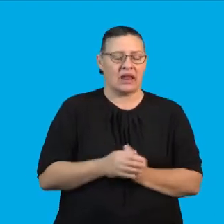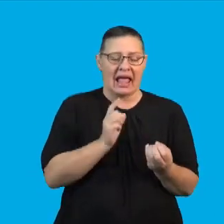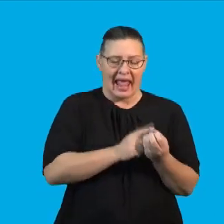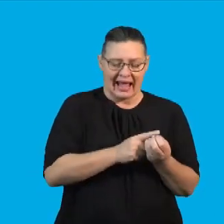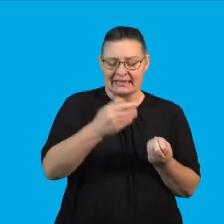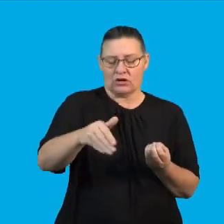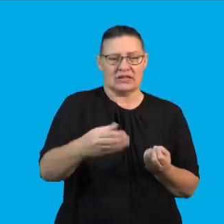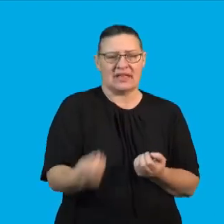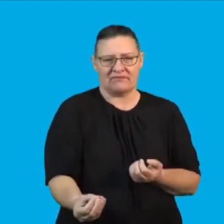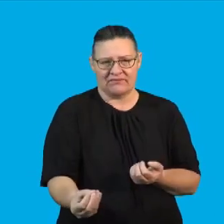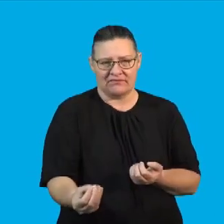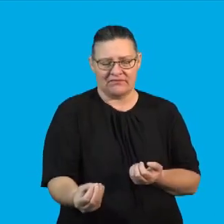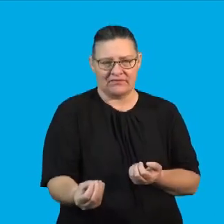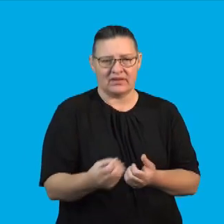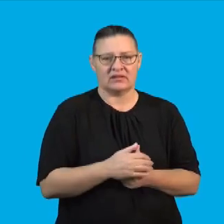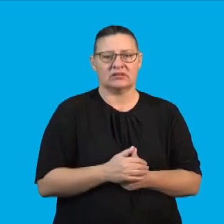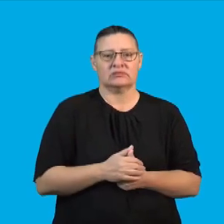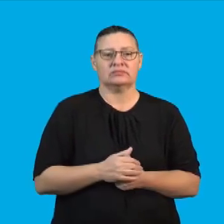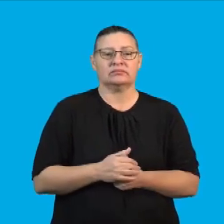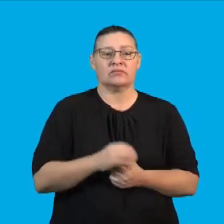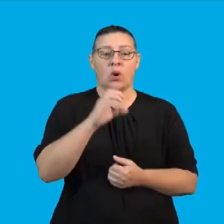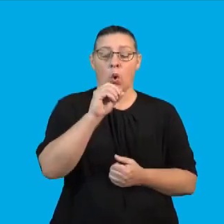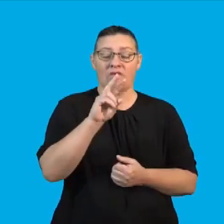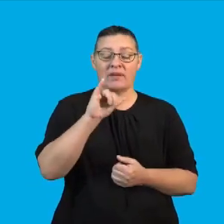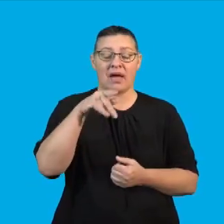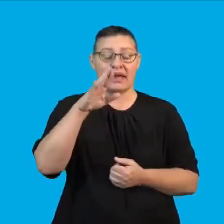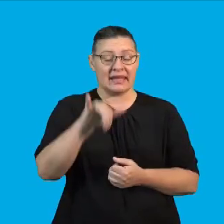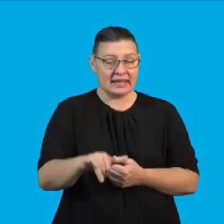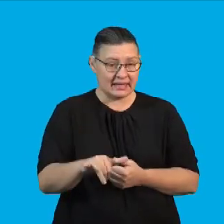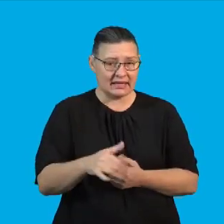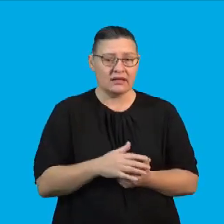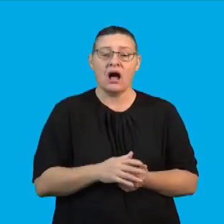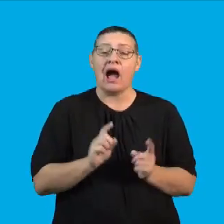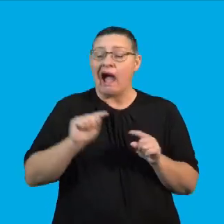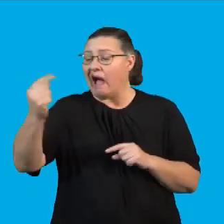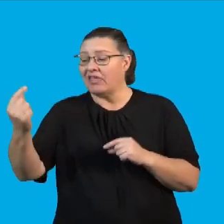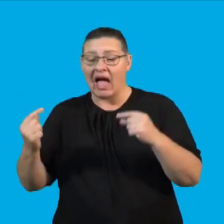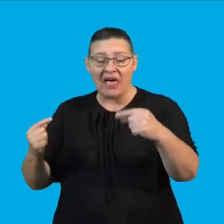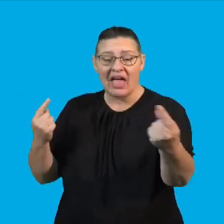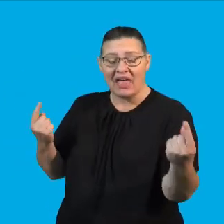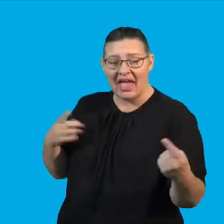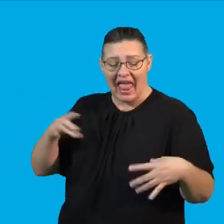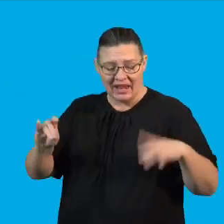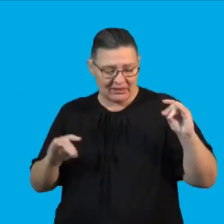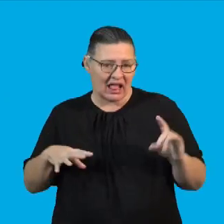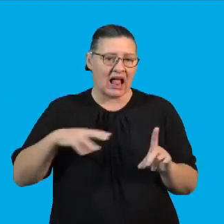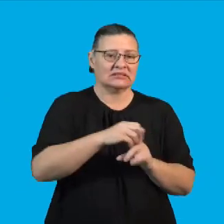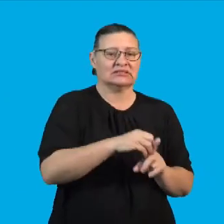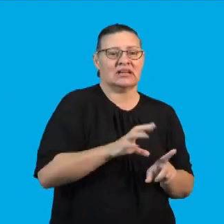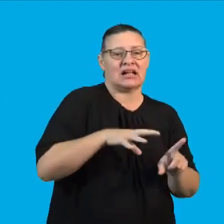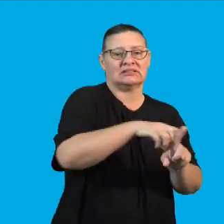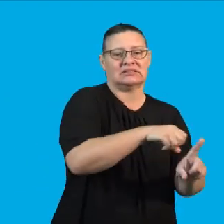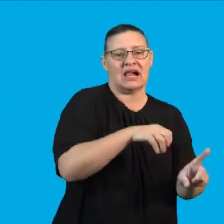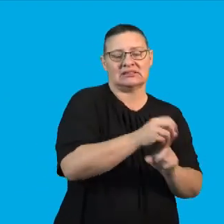laid there outside. And the problem with ovipary is that eggs can be eaten by